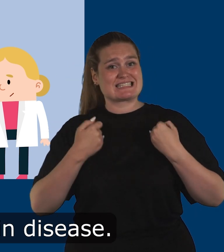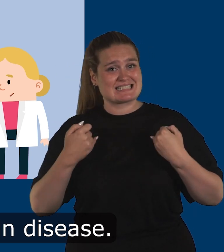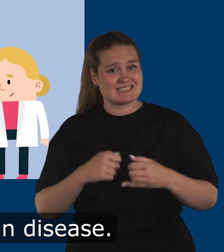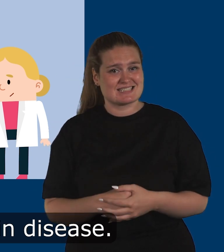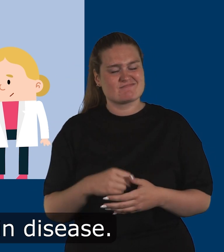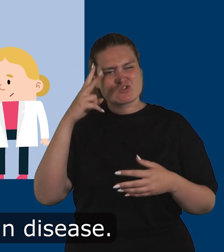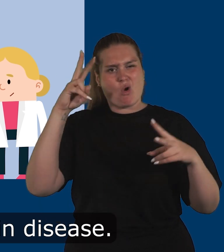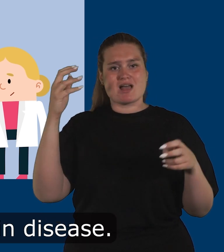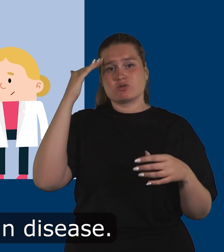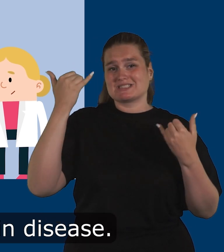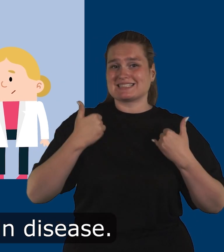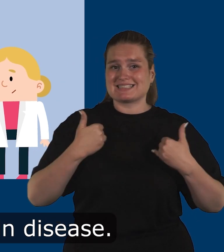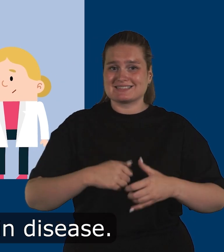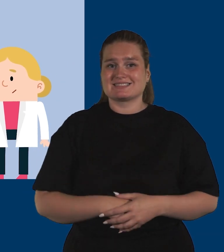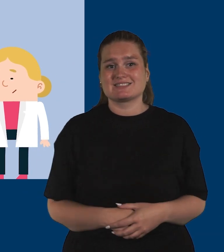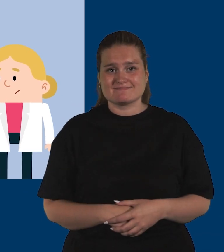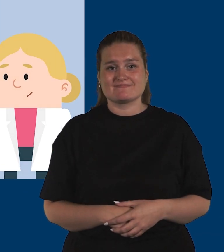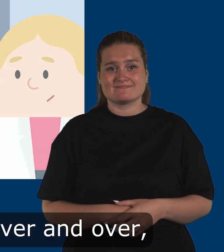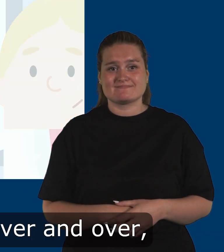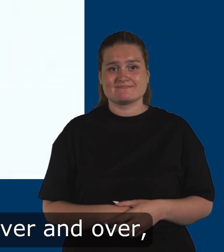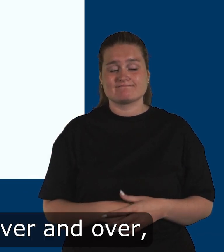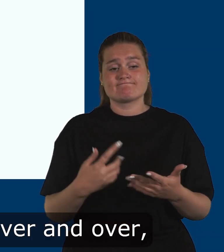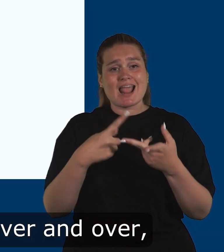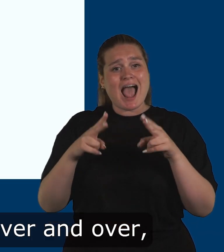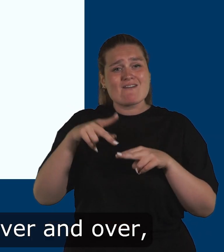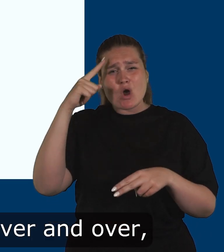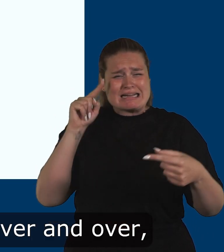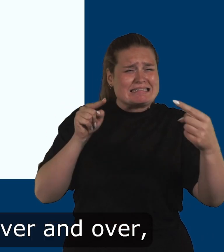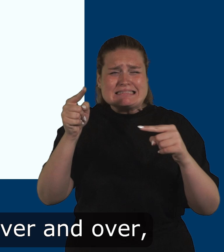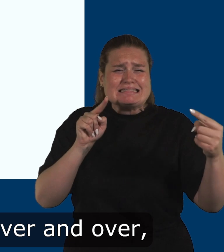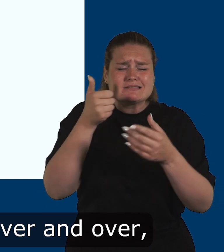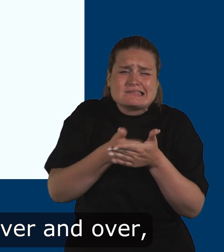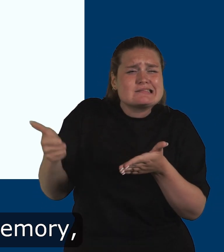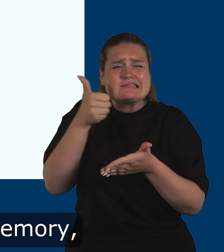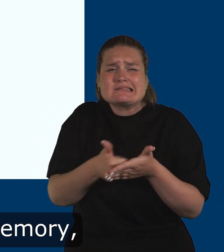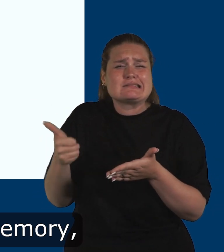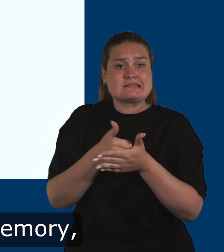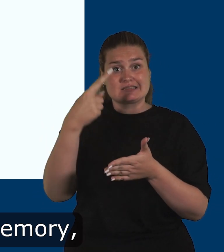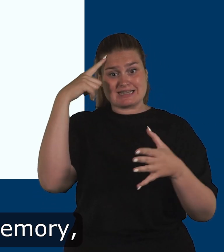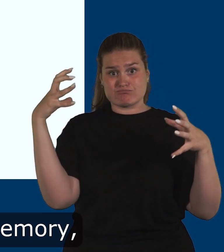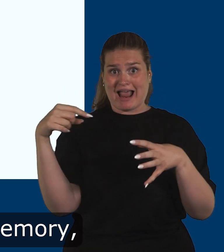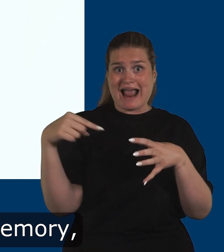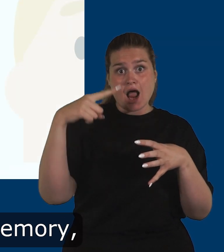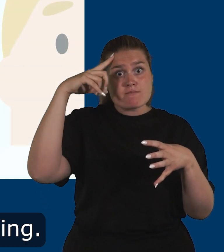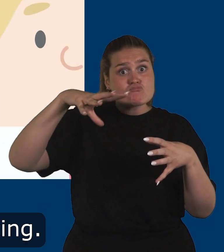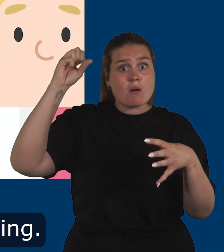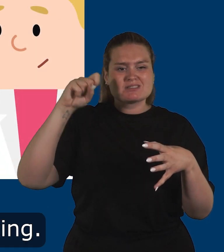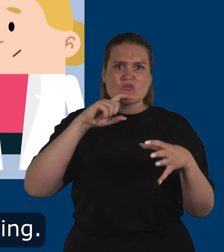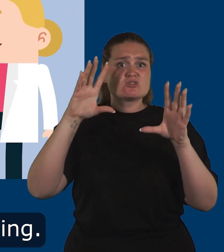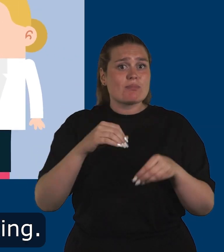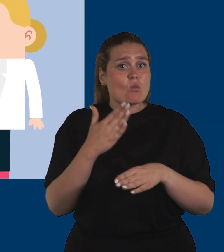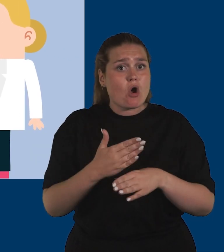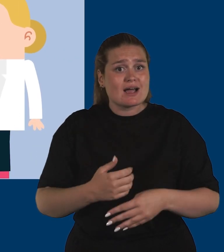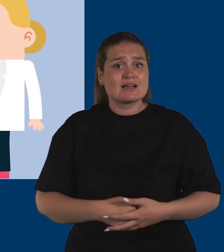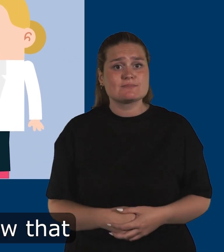also known as a brain disease if you hurt your brain over and over parts of it like memory can stop